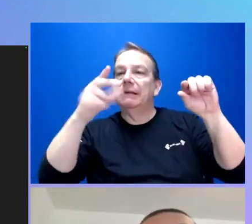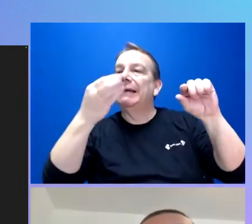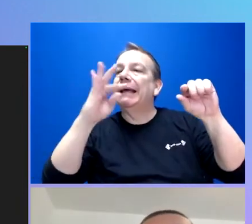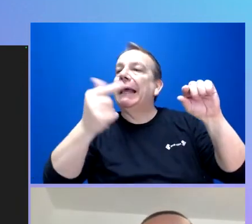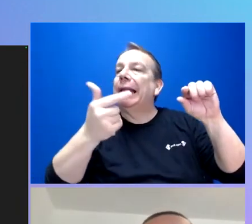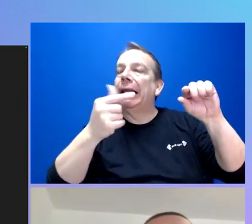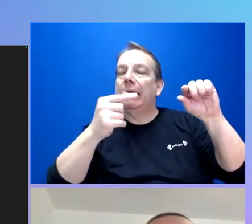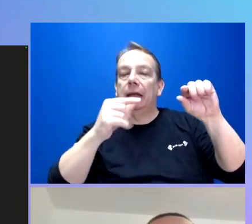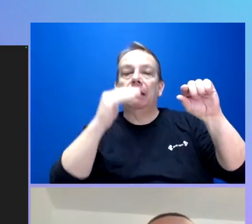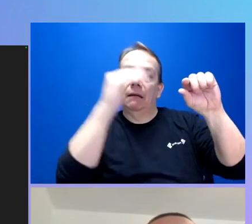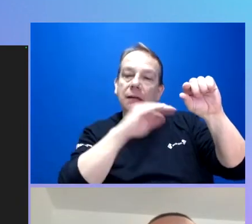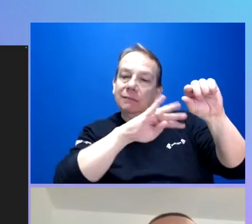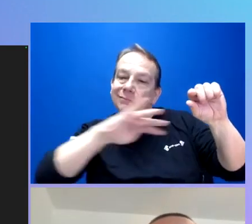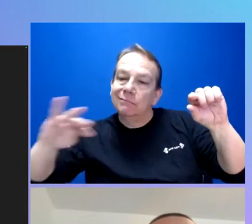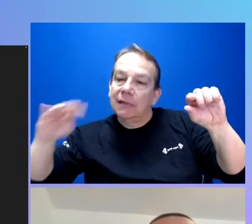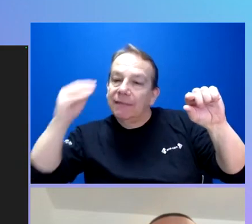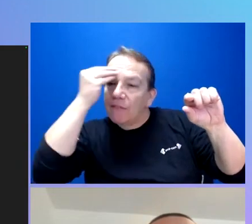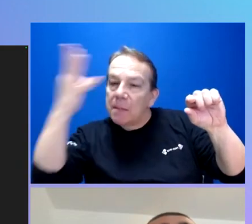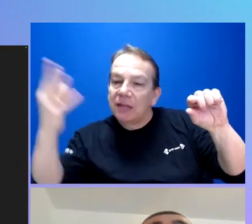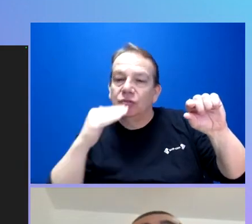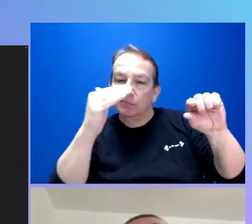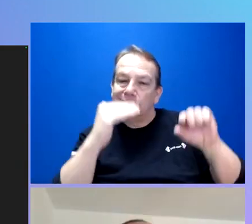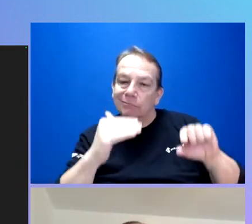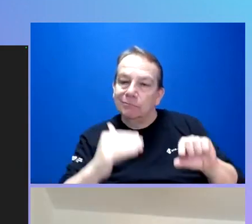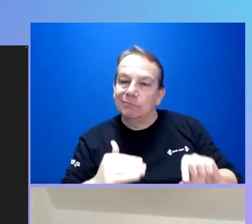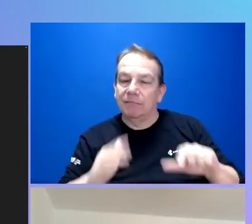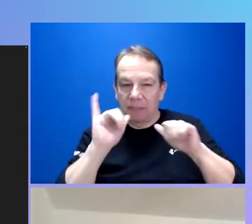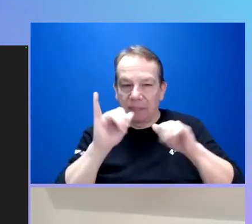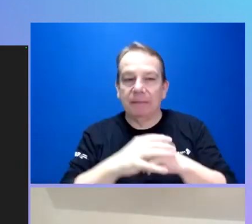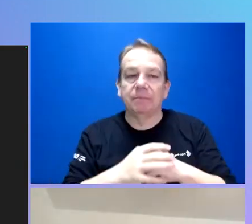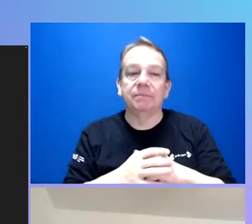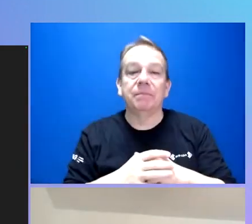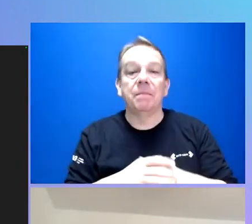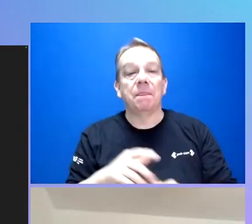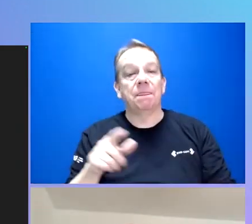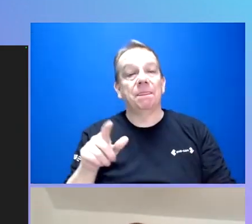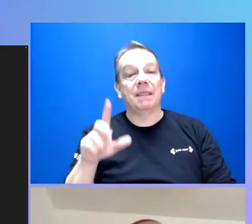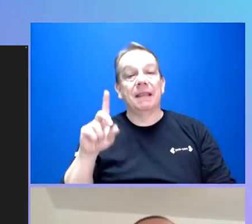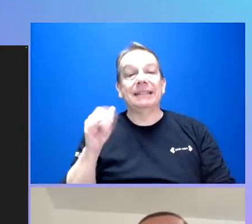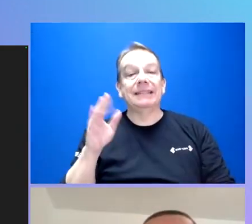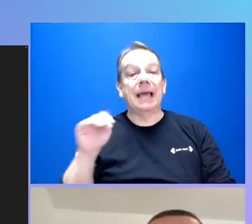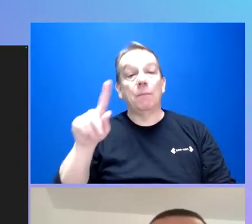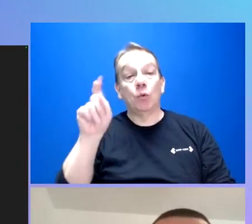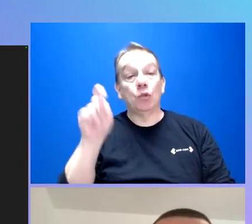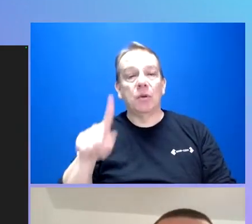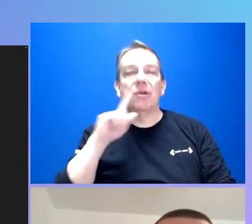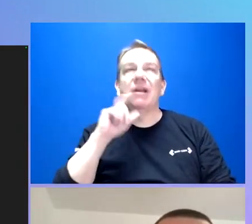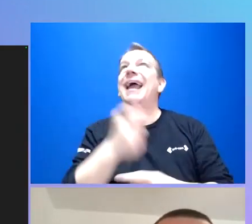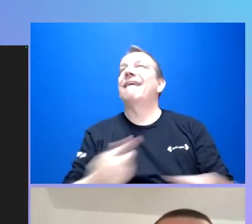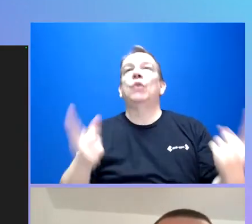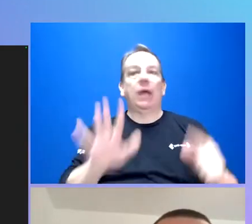normal content on a web page. And these damn question mark button things are everywhere.